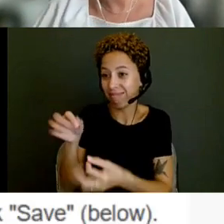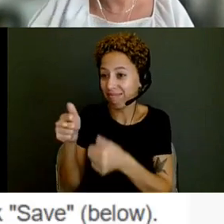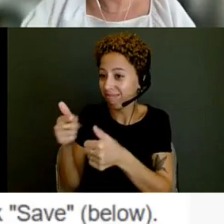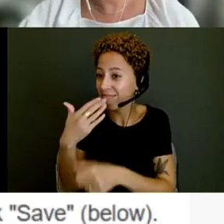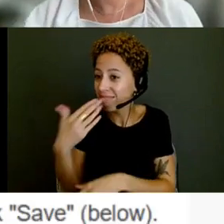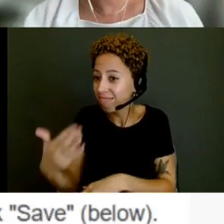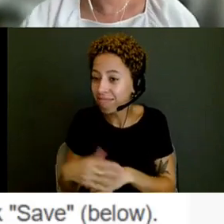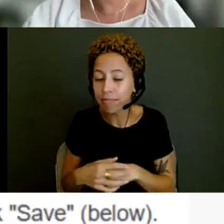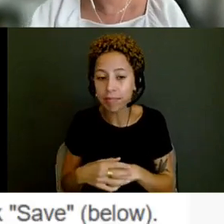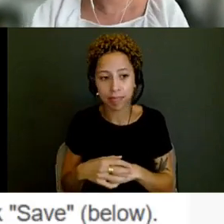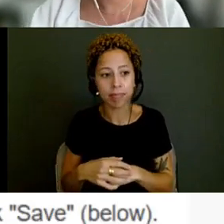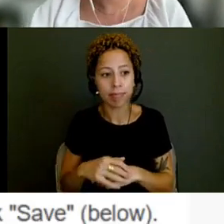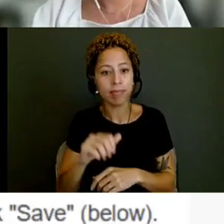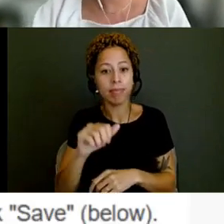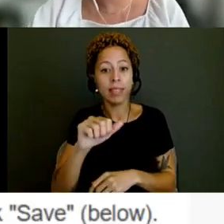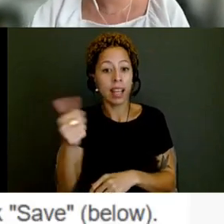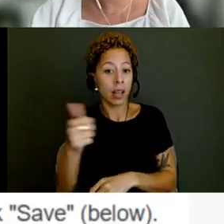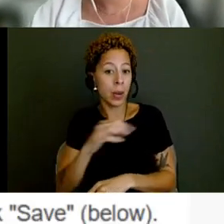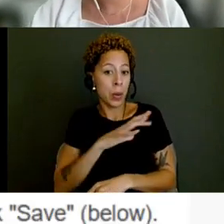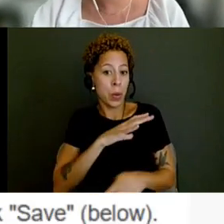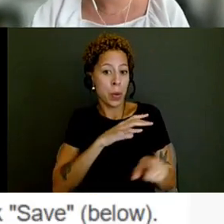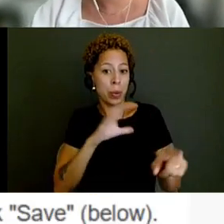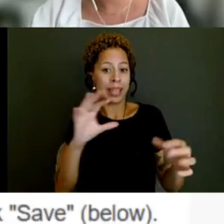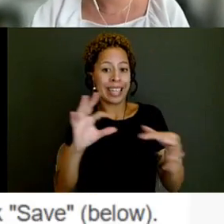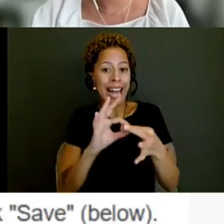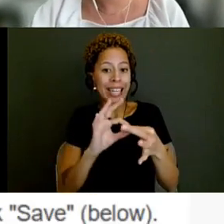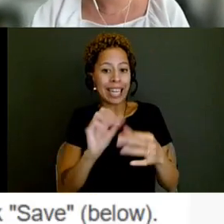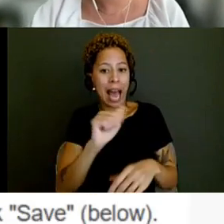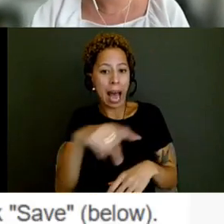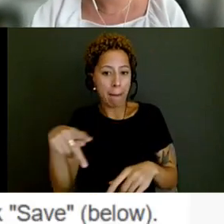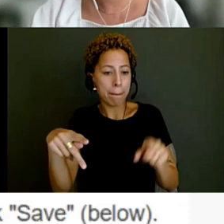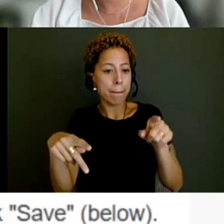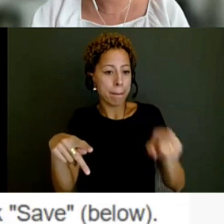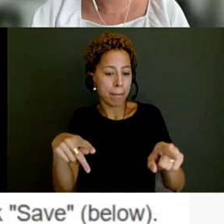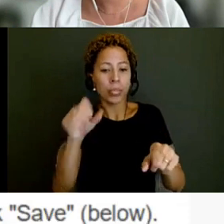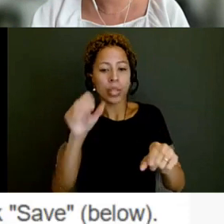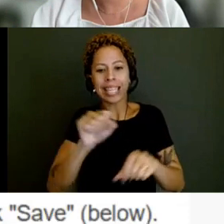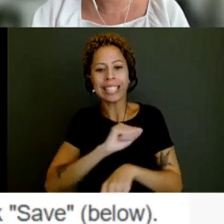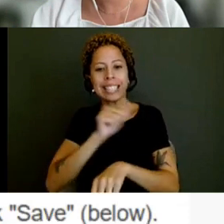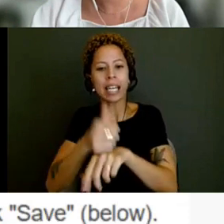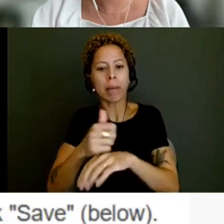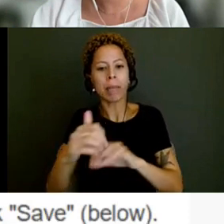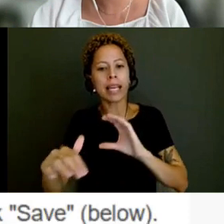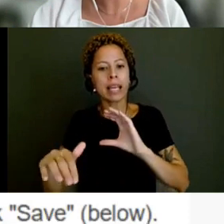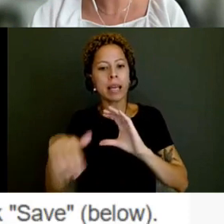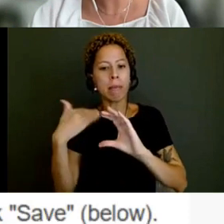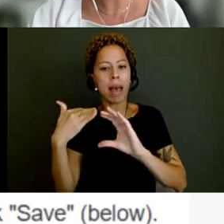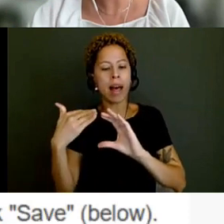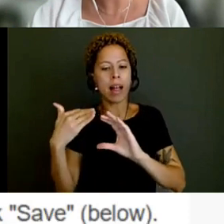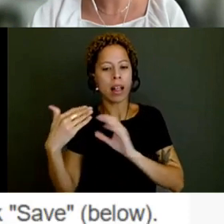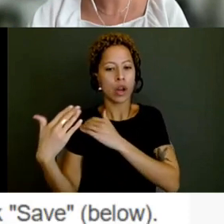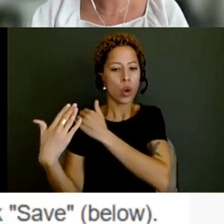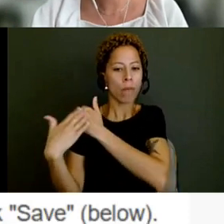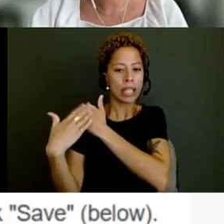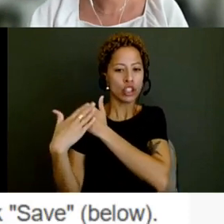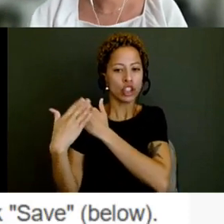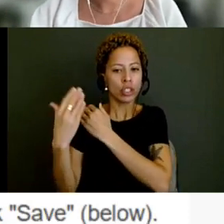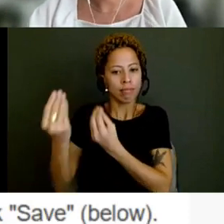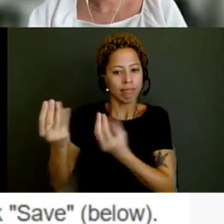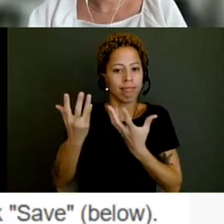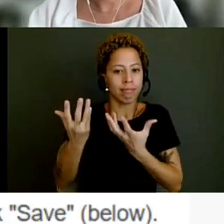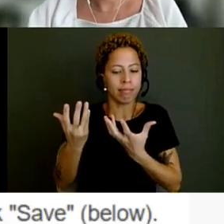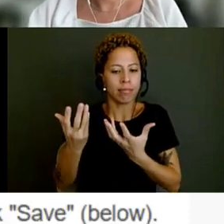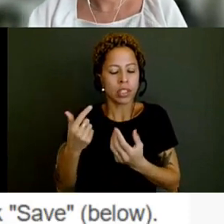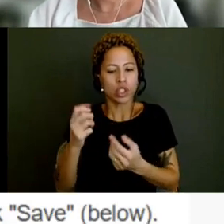Another great feature of the Connect app is that you can turn on email notifications so you don't miss incoming messages. I didn't do this